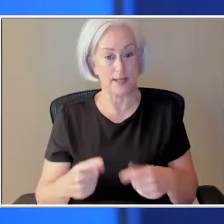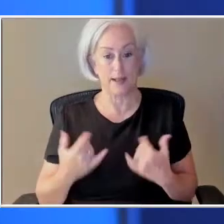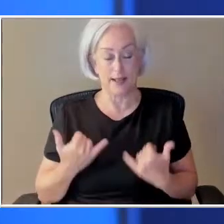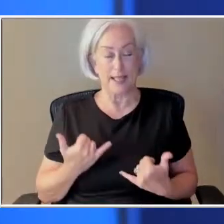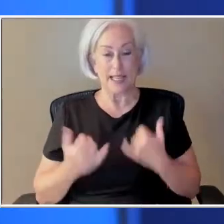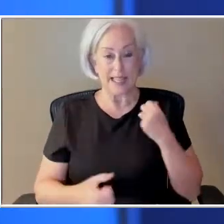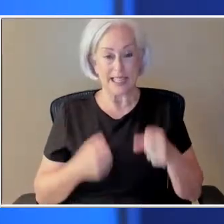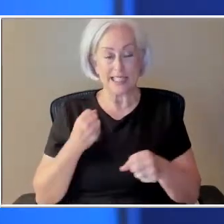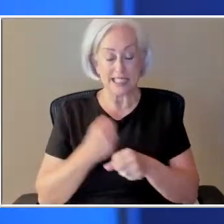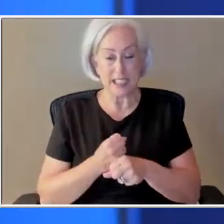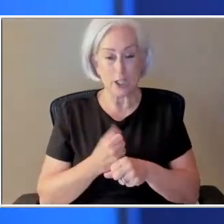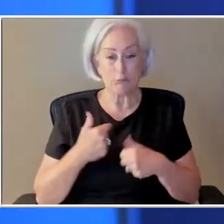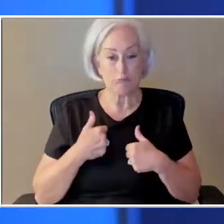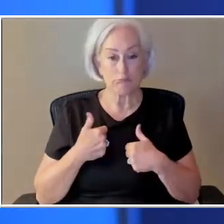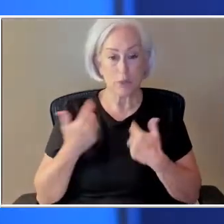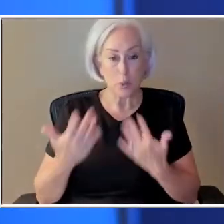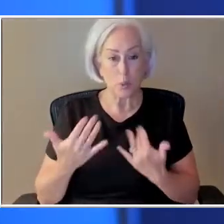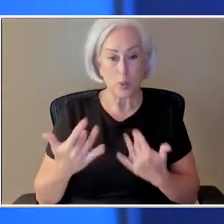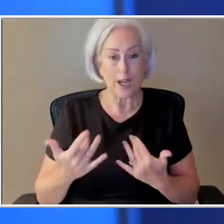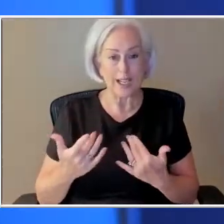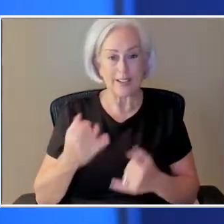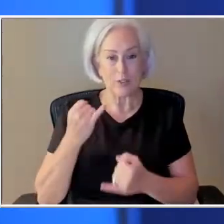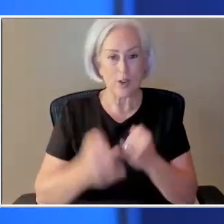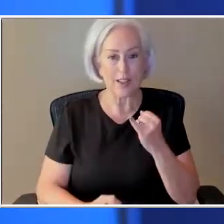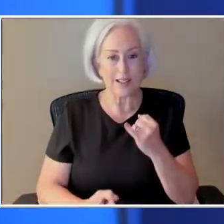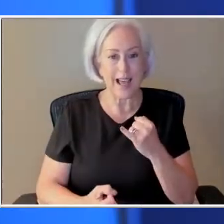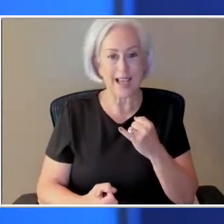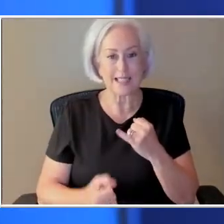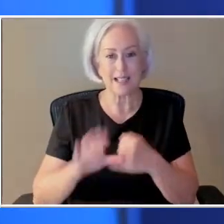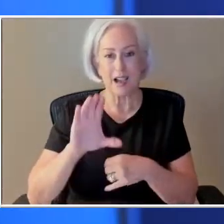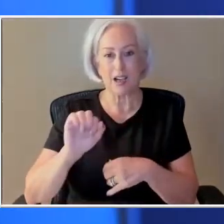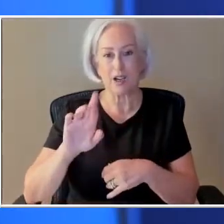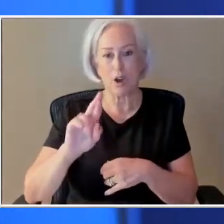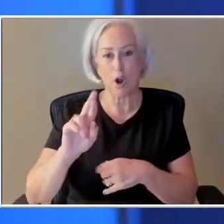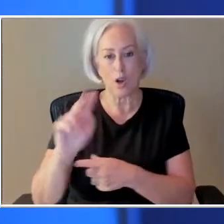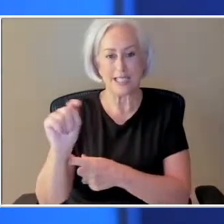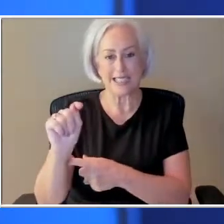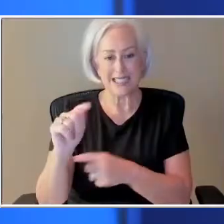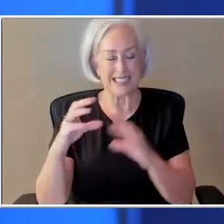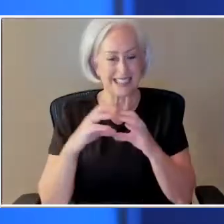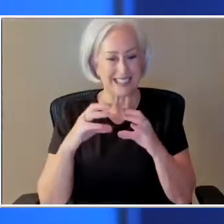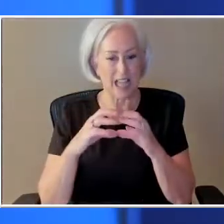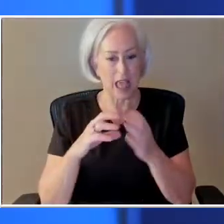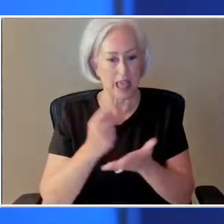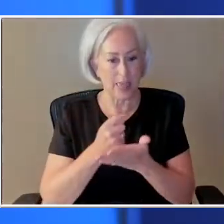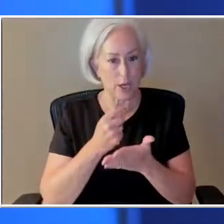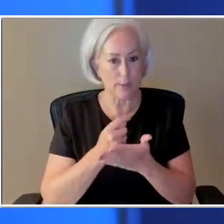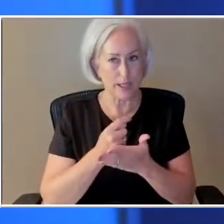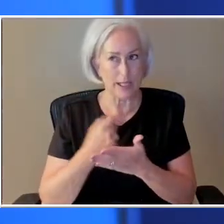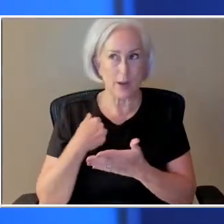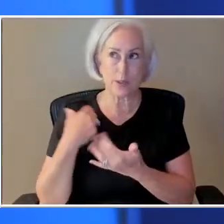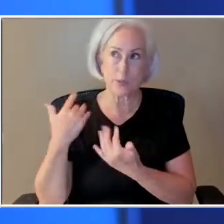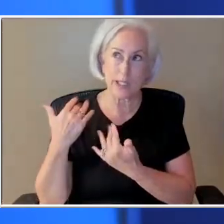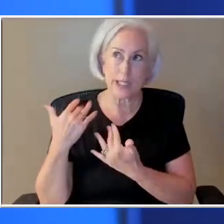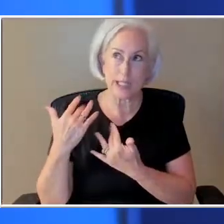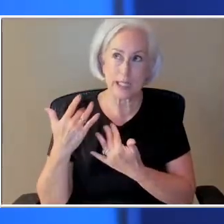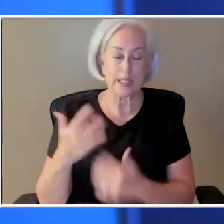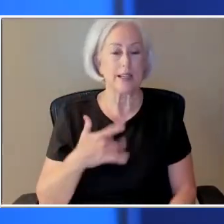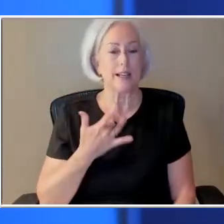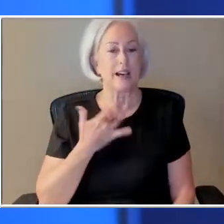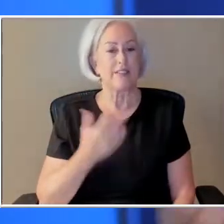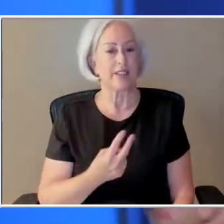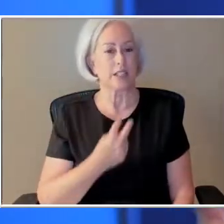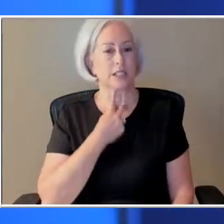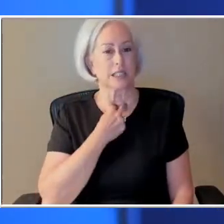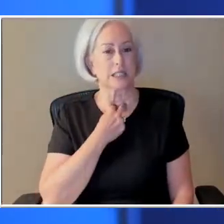was waiting for this last CAR T, it was on hold for a little while, and I said I feel stuck. I feel like